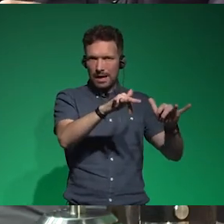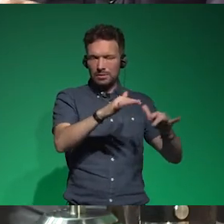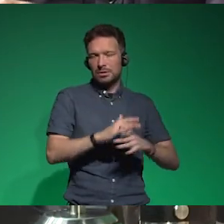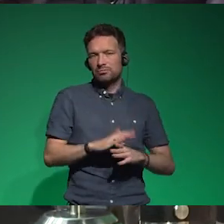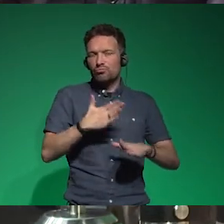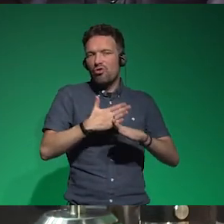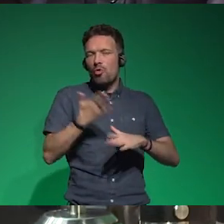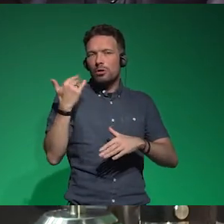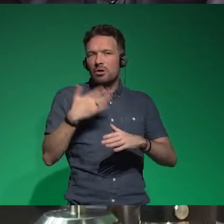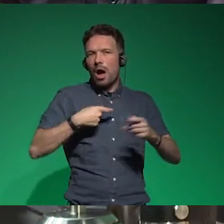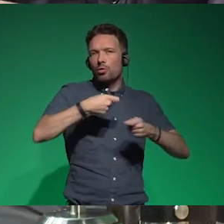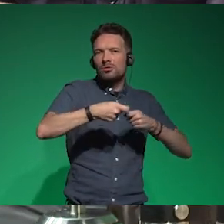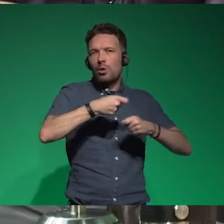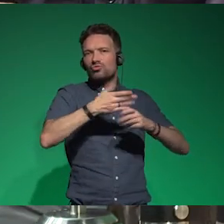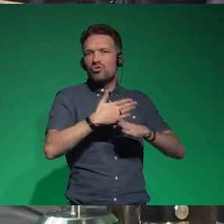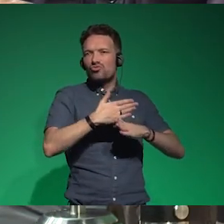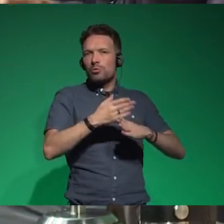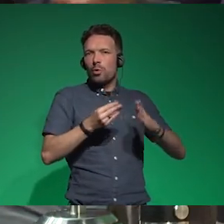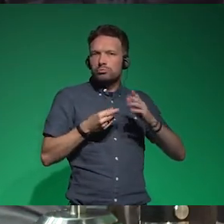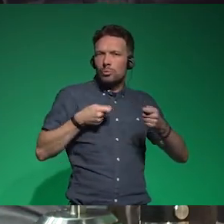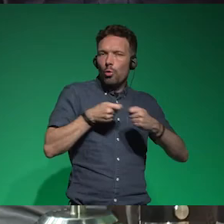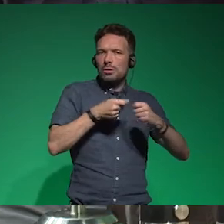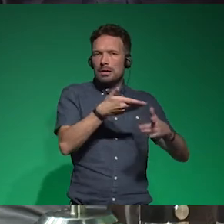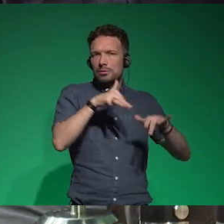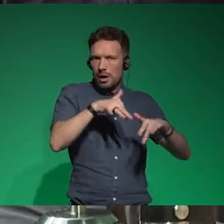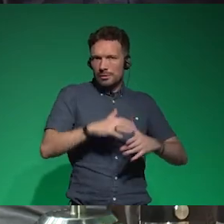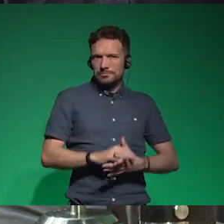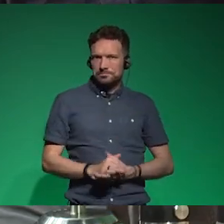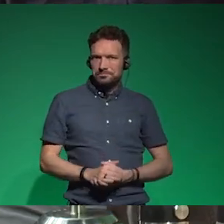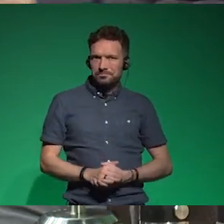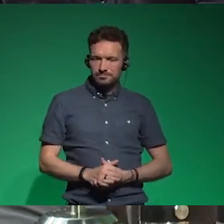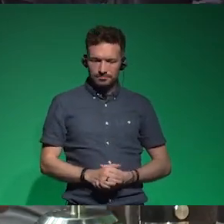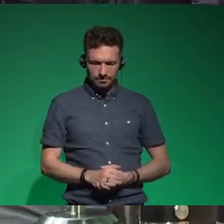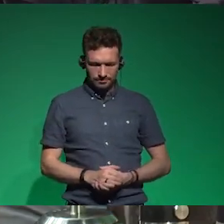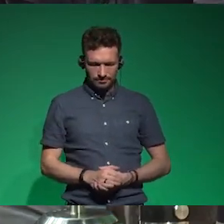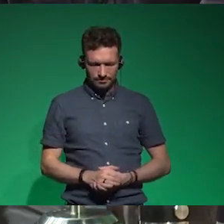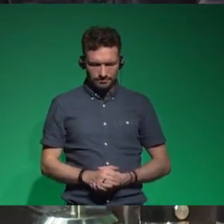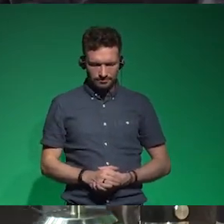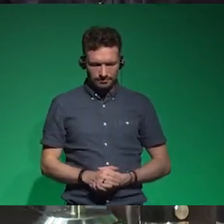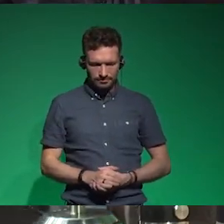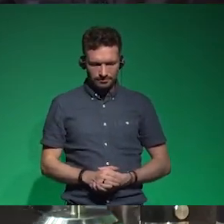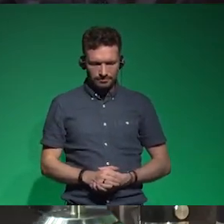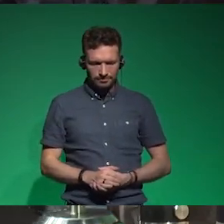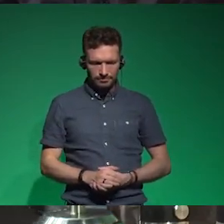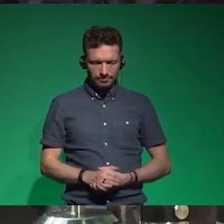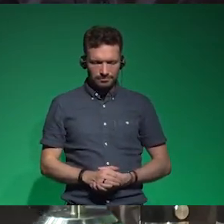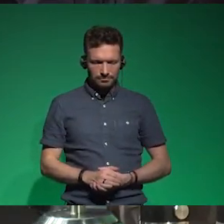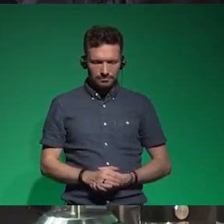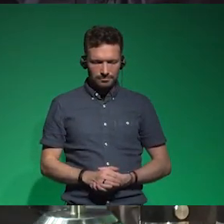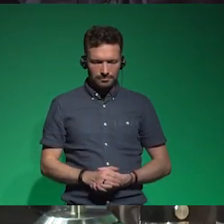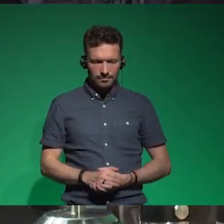tribes that come to Rembang Baling. It's Ketopang. Oh, yeah, Rembang Baling orang Ketopang. Mm-hmm. Okay. Yeah. Okay. So Harry has